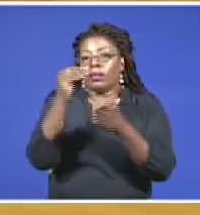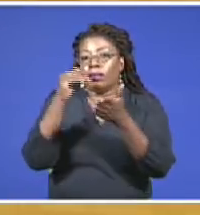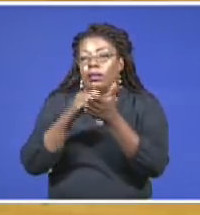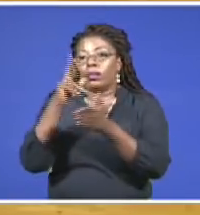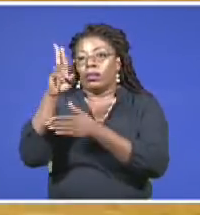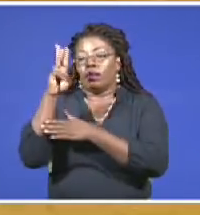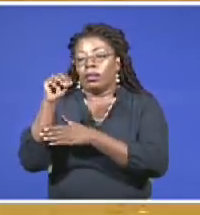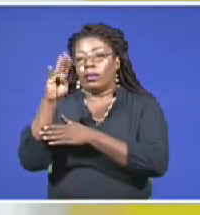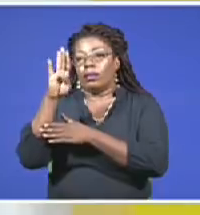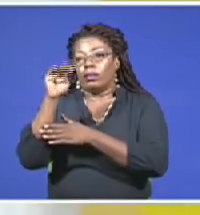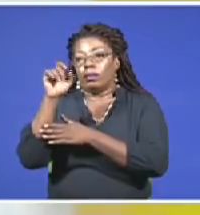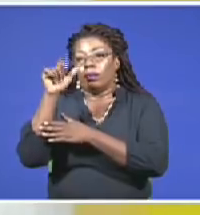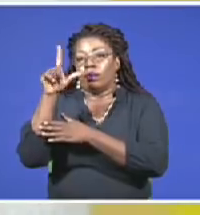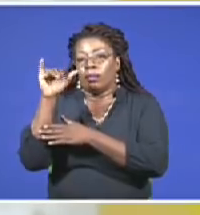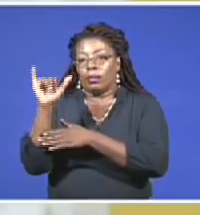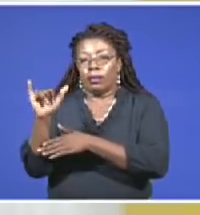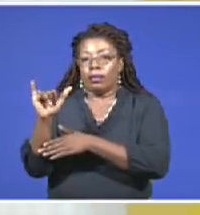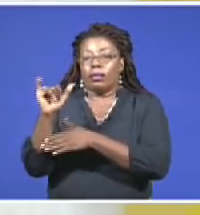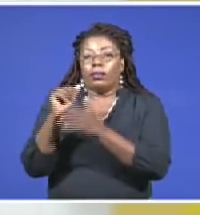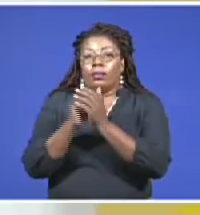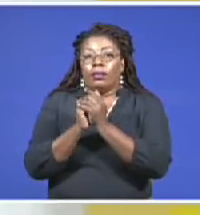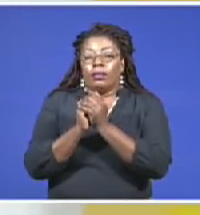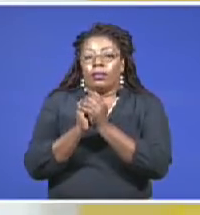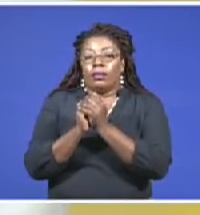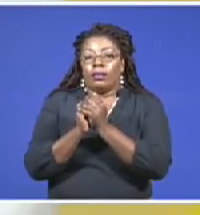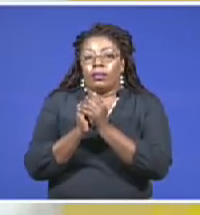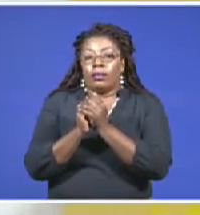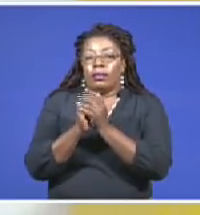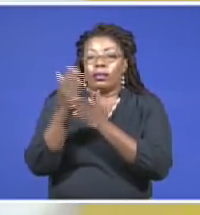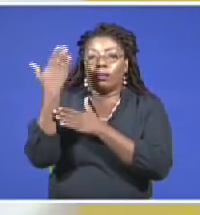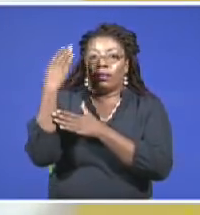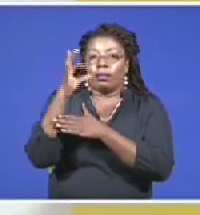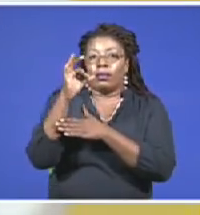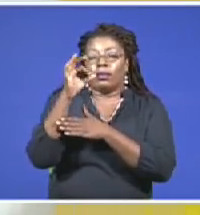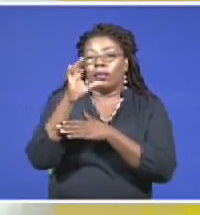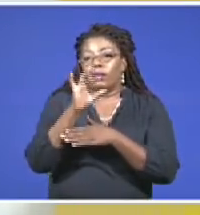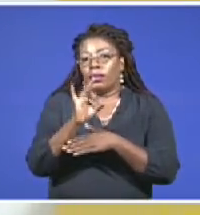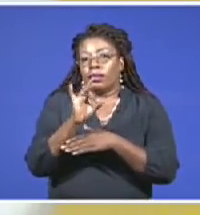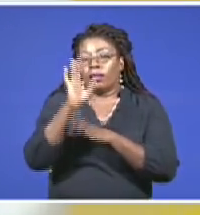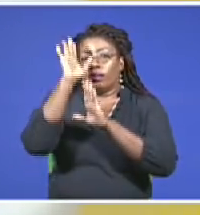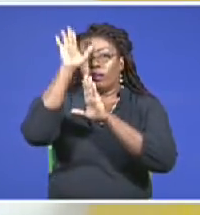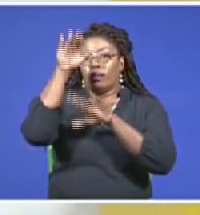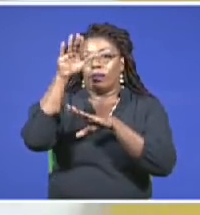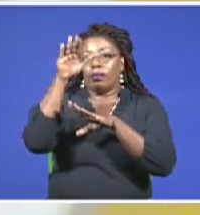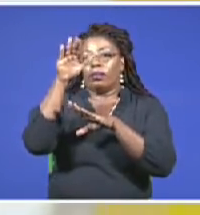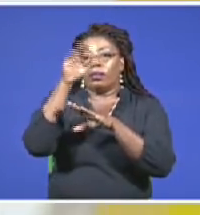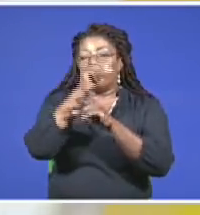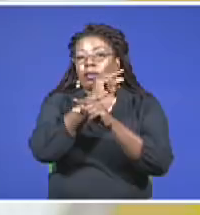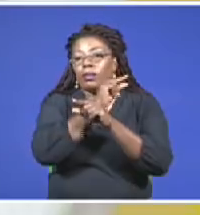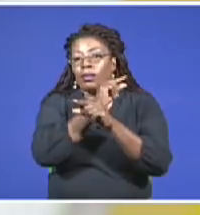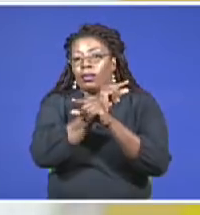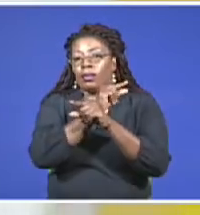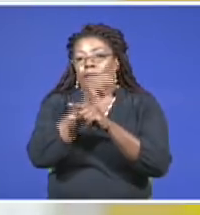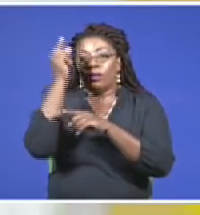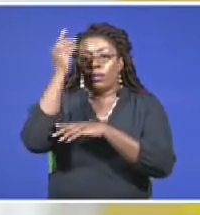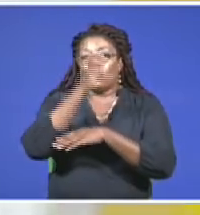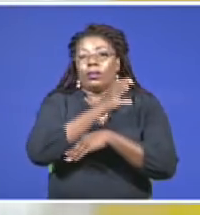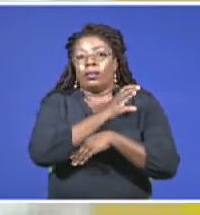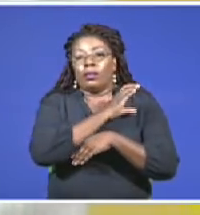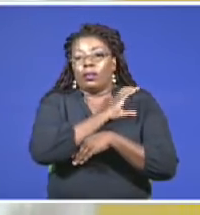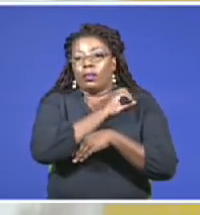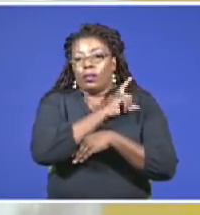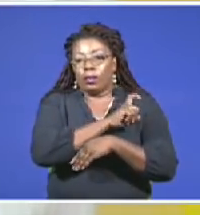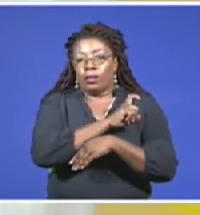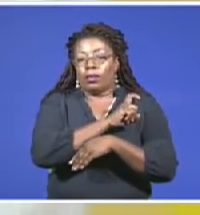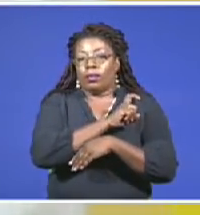R.M. Bailey. Look who's at the basketball court. Former AF Adderley shooting guard Greg Cox. He played with AF